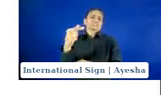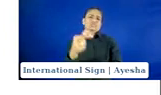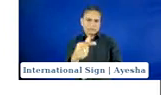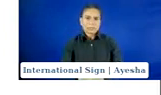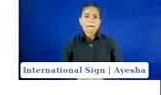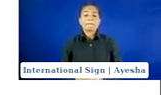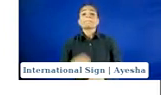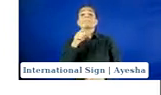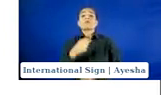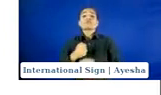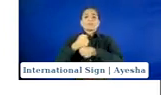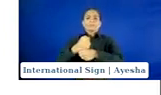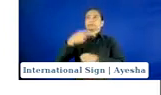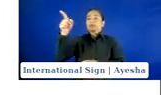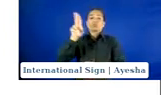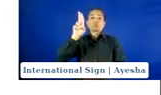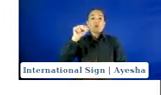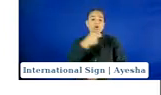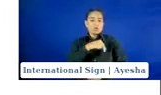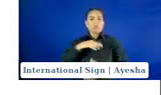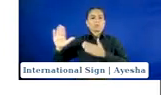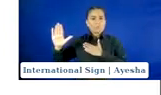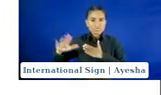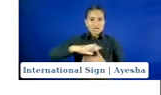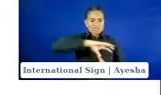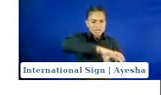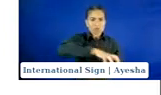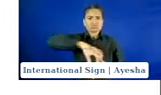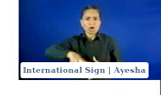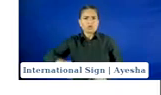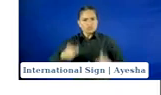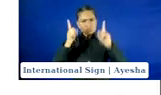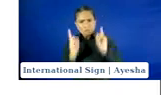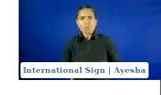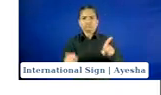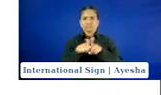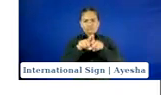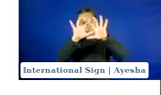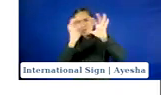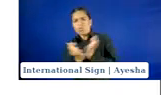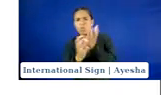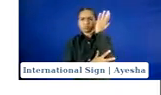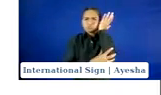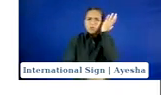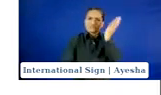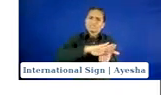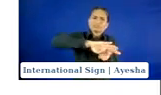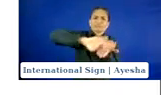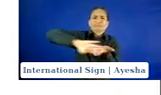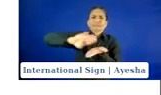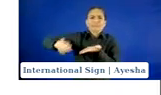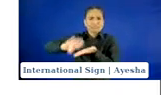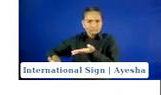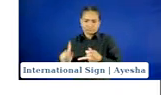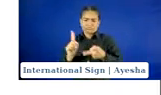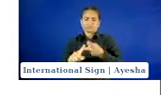exclusion, and reduce the inequality and vulnerabilities that leave people behind and undermine the potential of